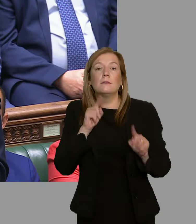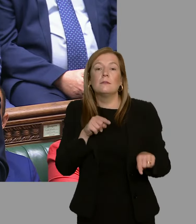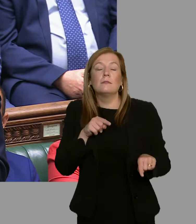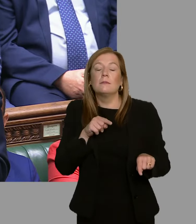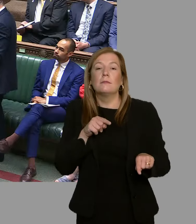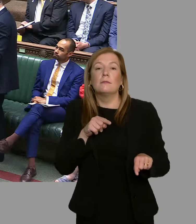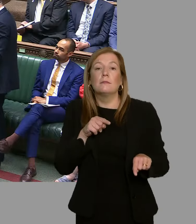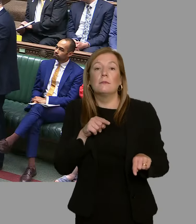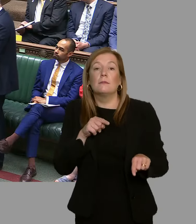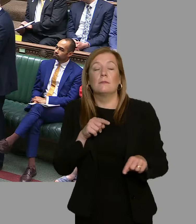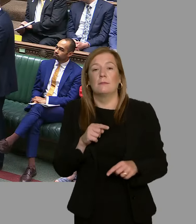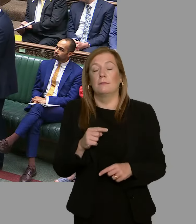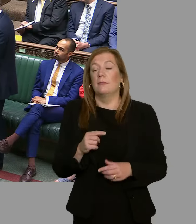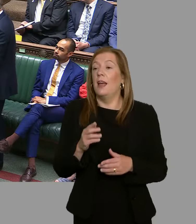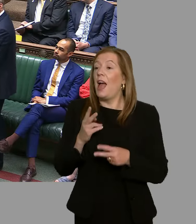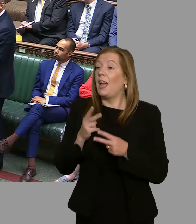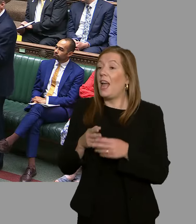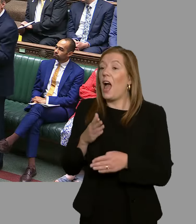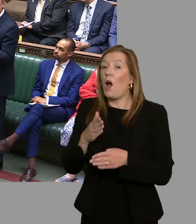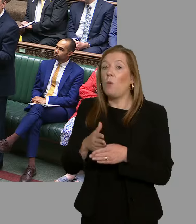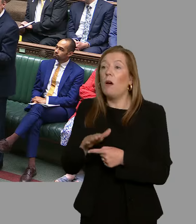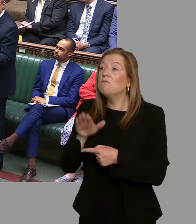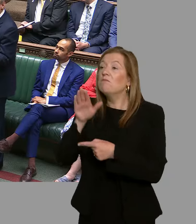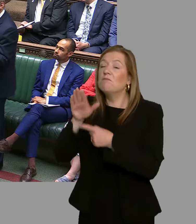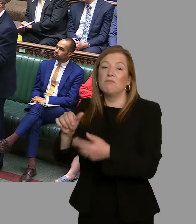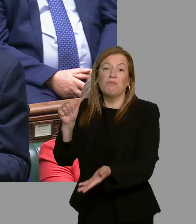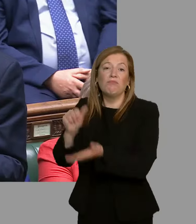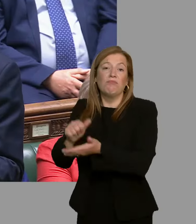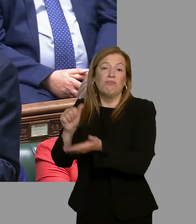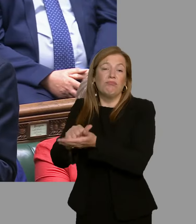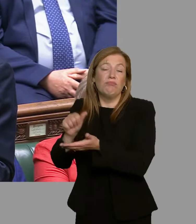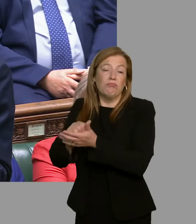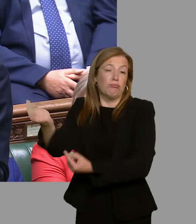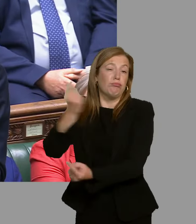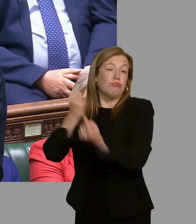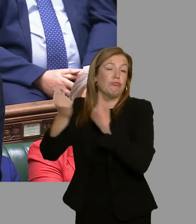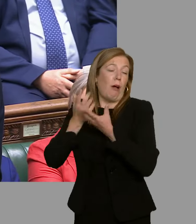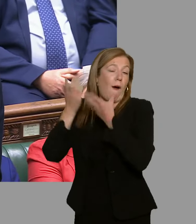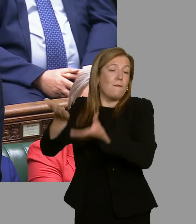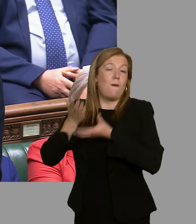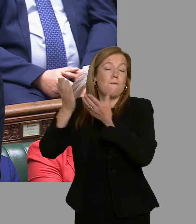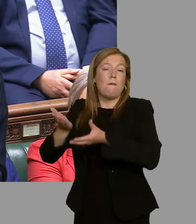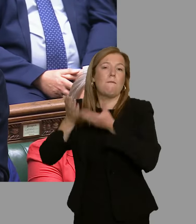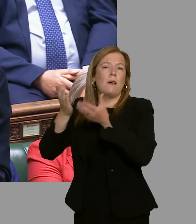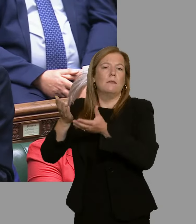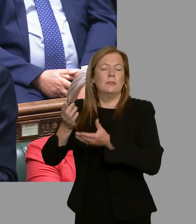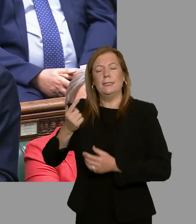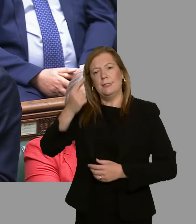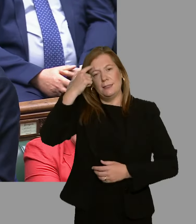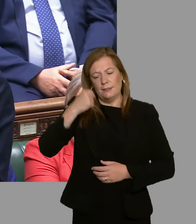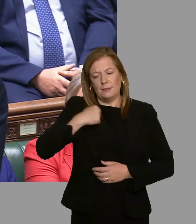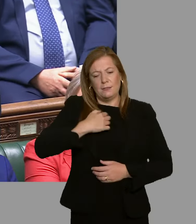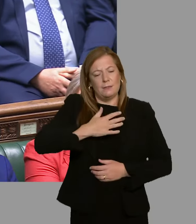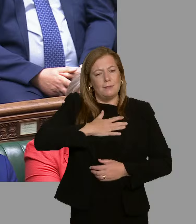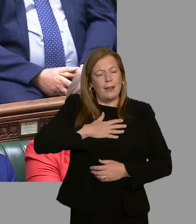overseas. Now, those carers looking after our loved ones in care homes should be thanked, not